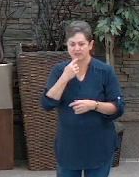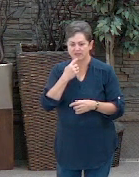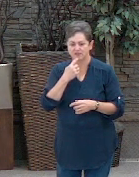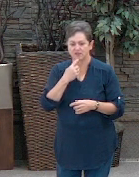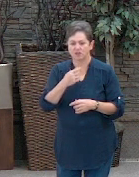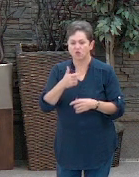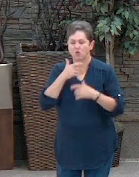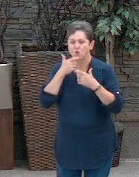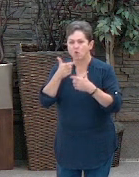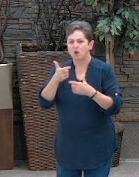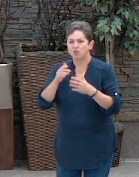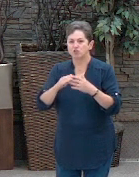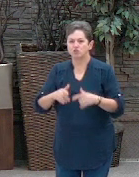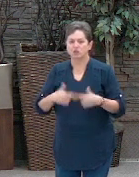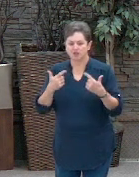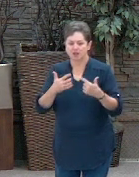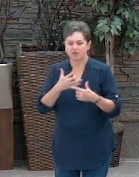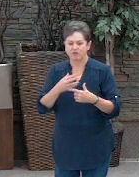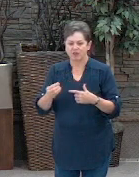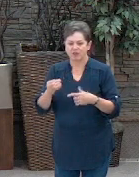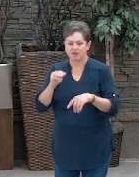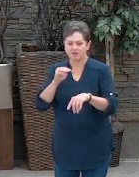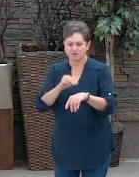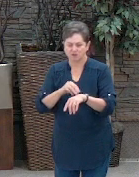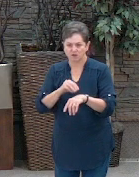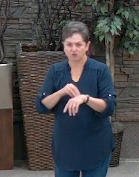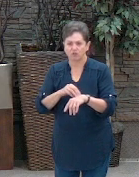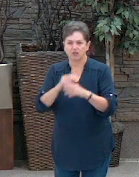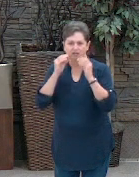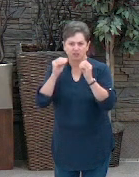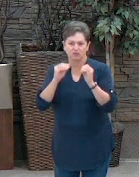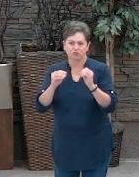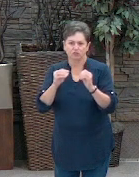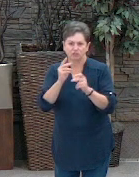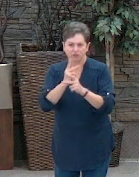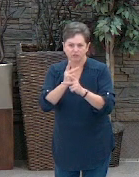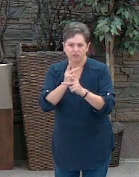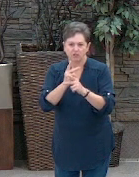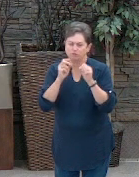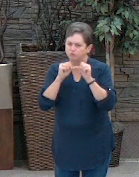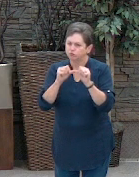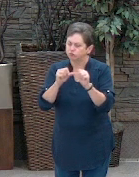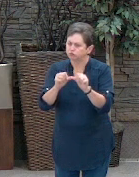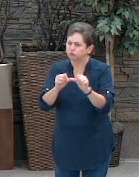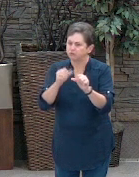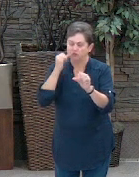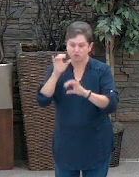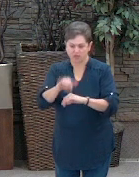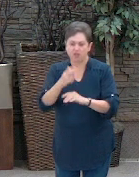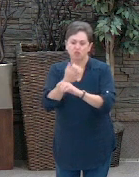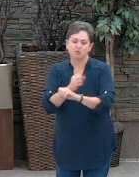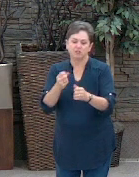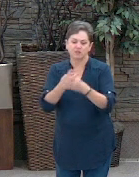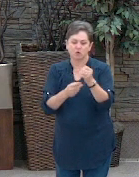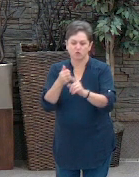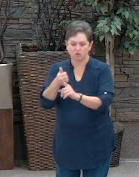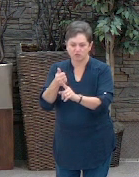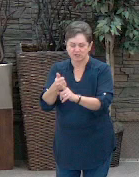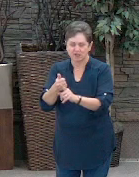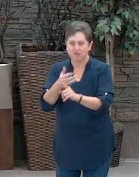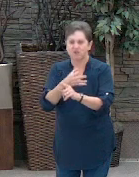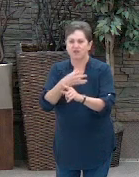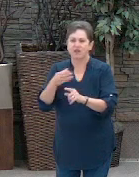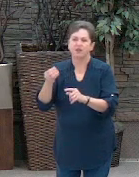watch your life and doctrine closely. Persevere in them, because if you do, you'll save both yourself.